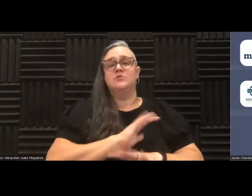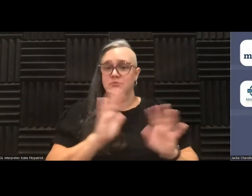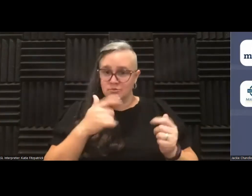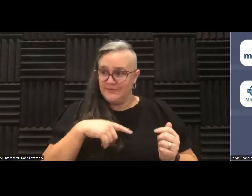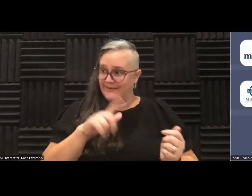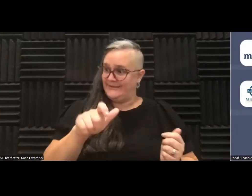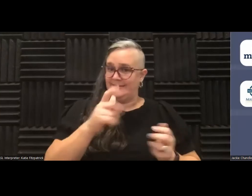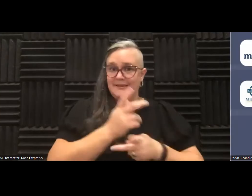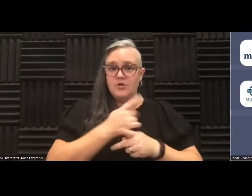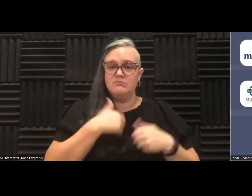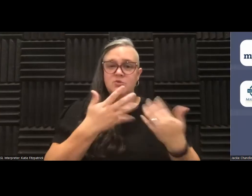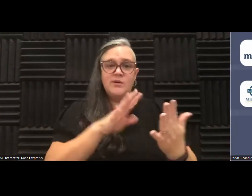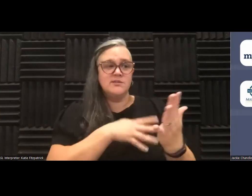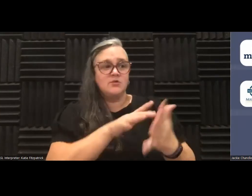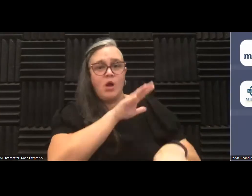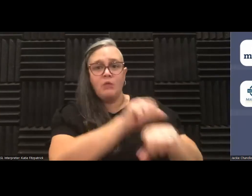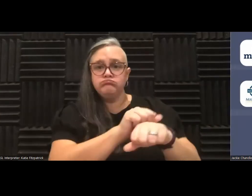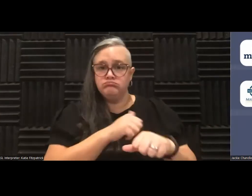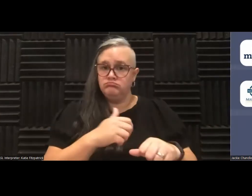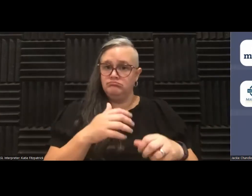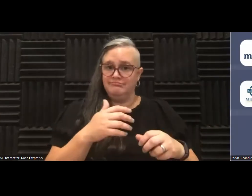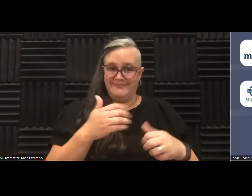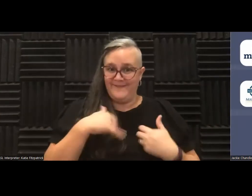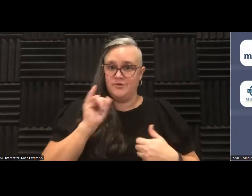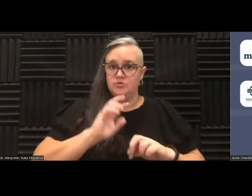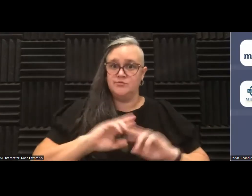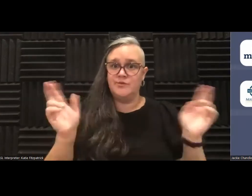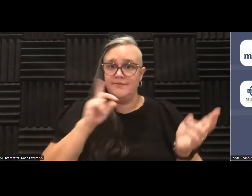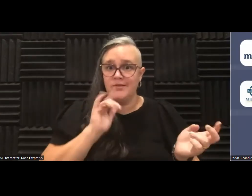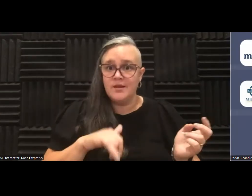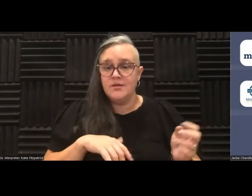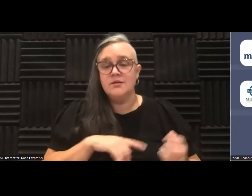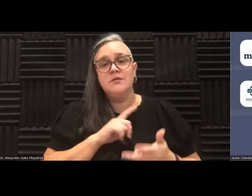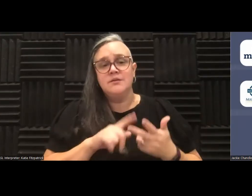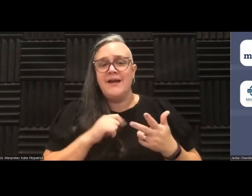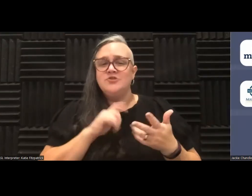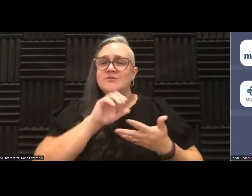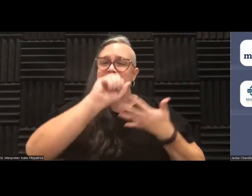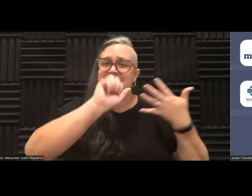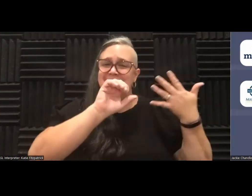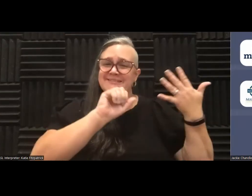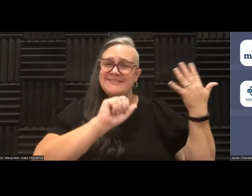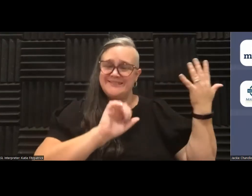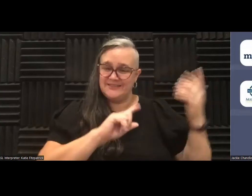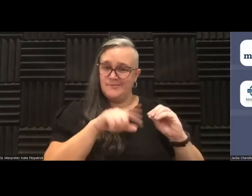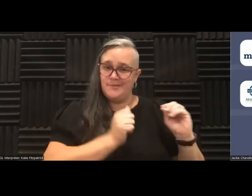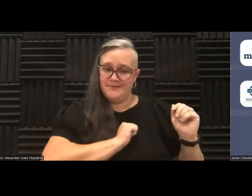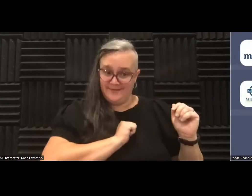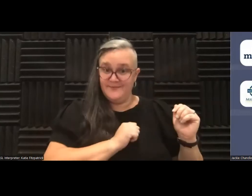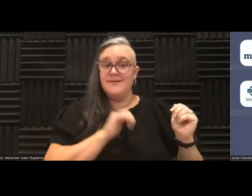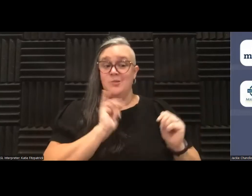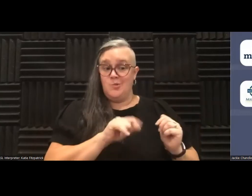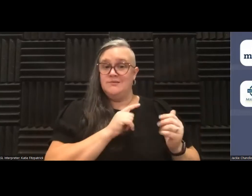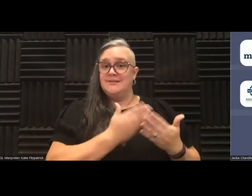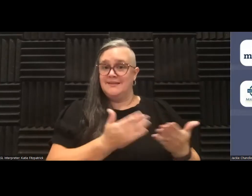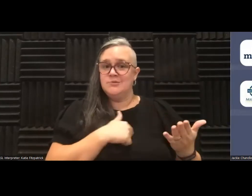and I got insurance there for me. And so I just walk through those things because these are really the things that we see